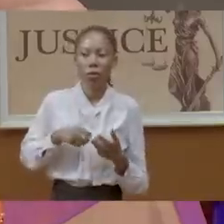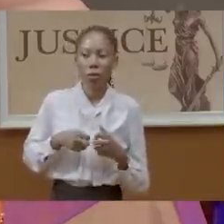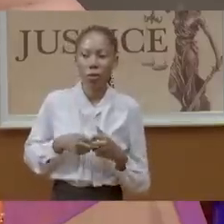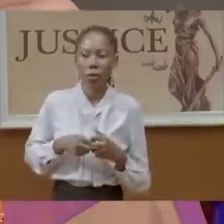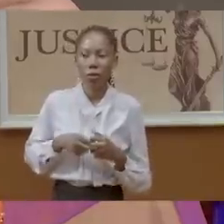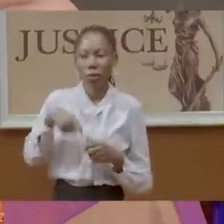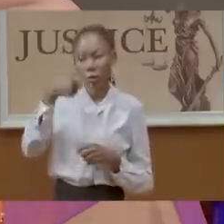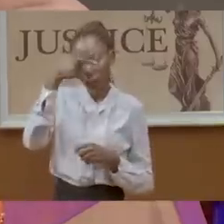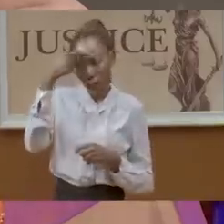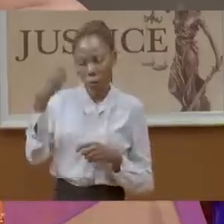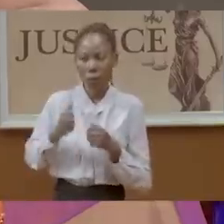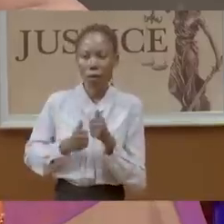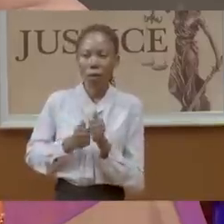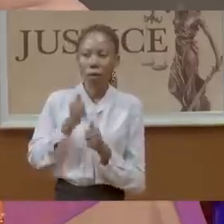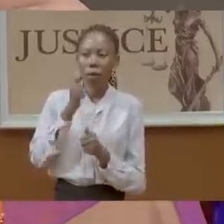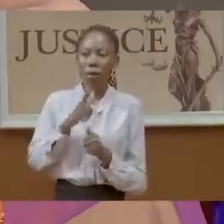of that, mostly because of that